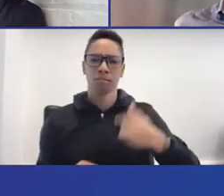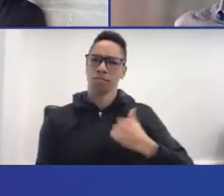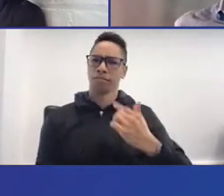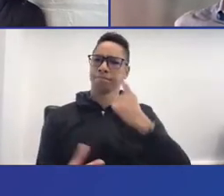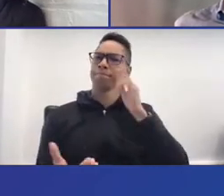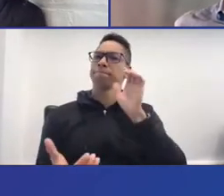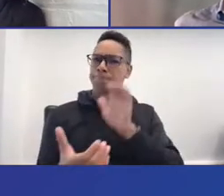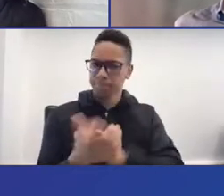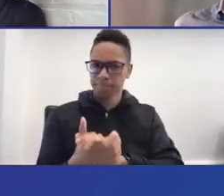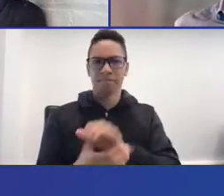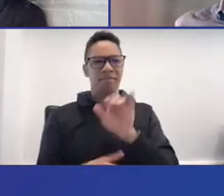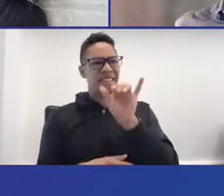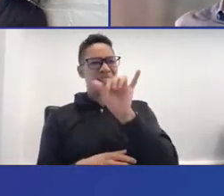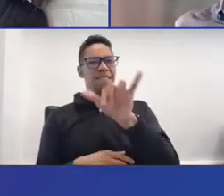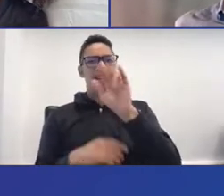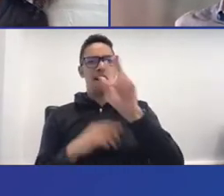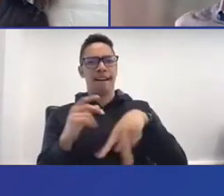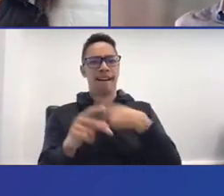of